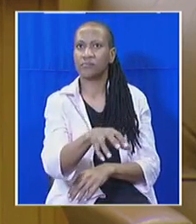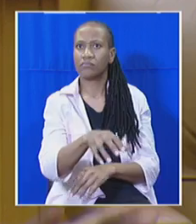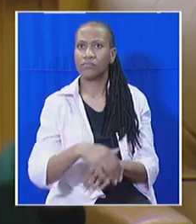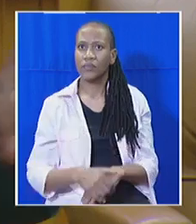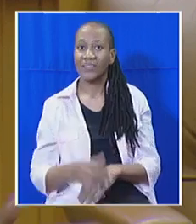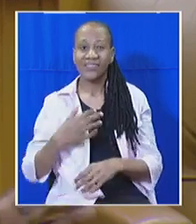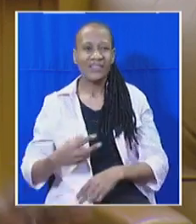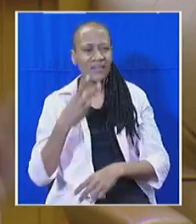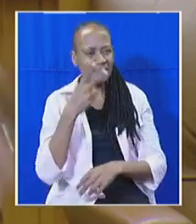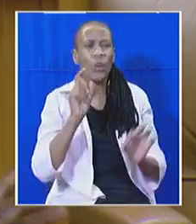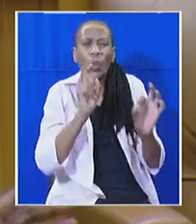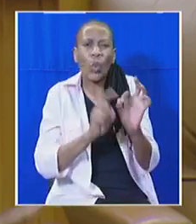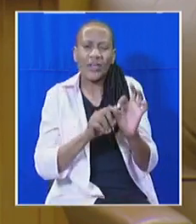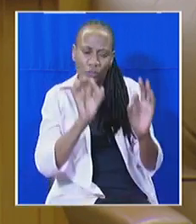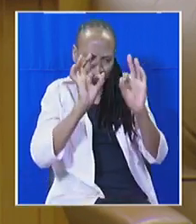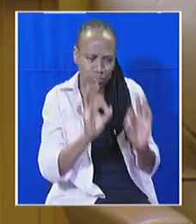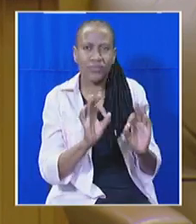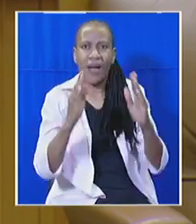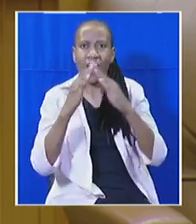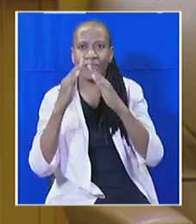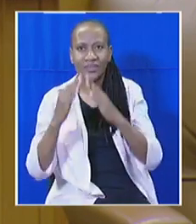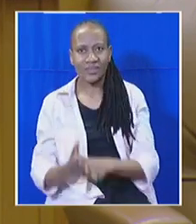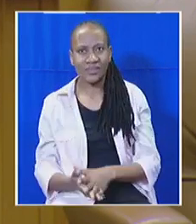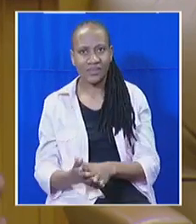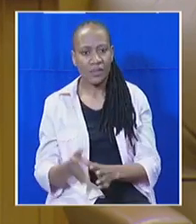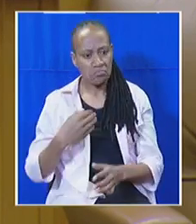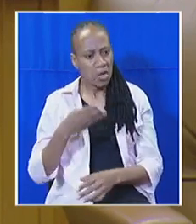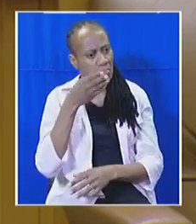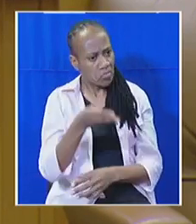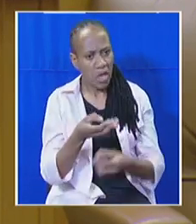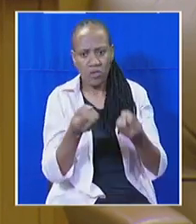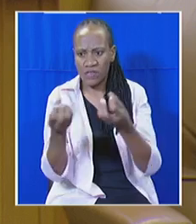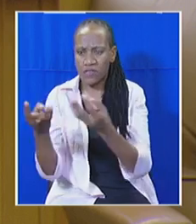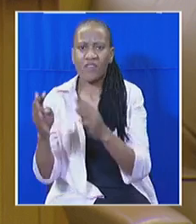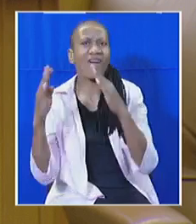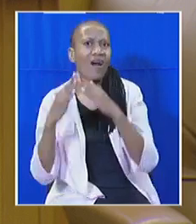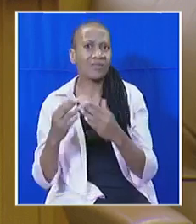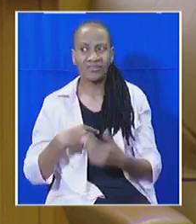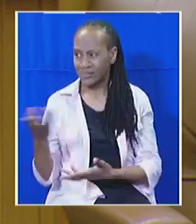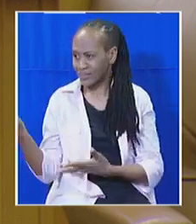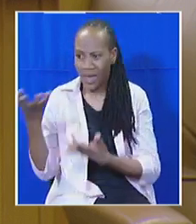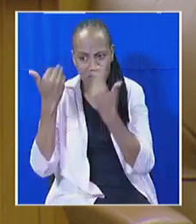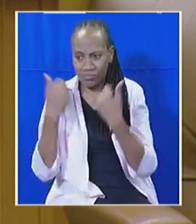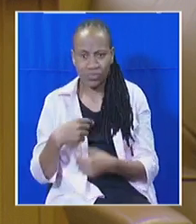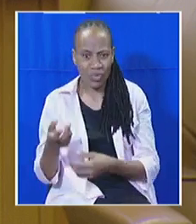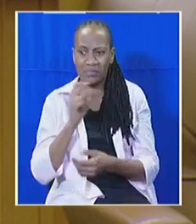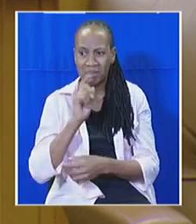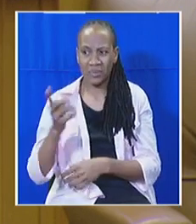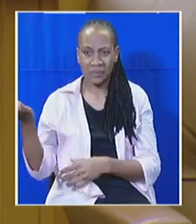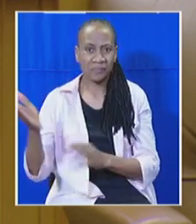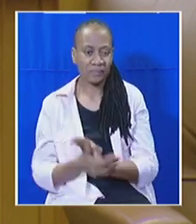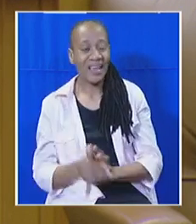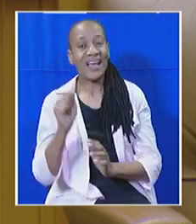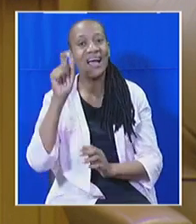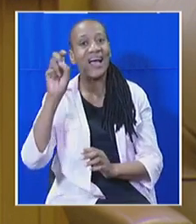State that I've handed over myself and the president. So I don't know what these people are talking about. When we come to the issue of